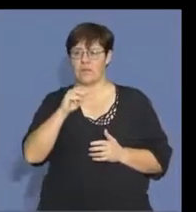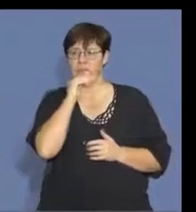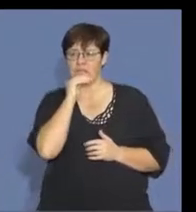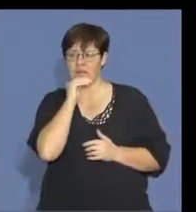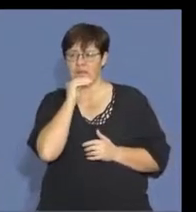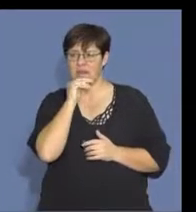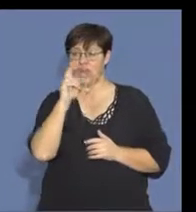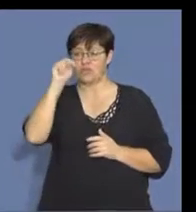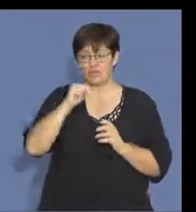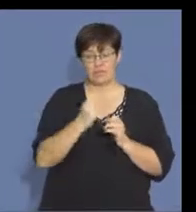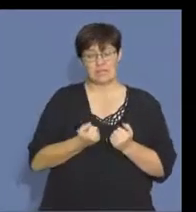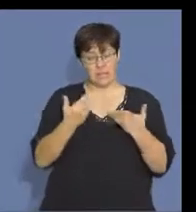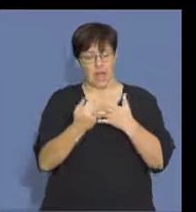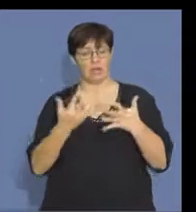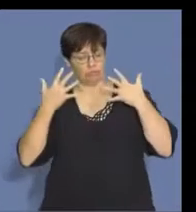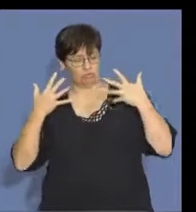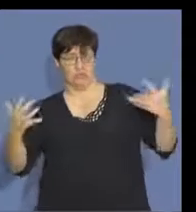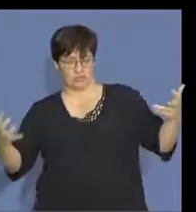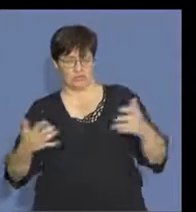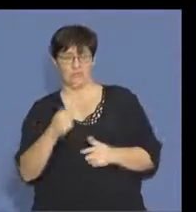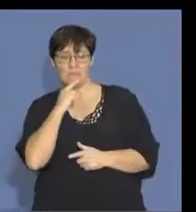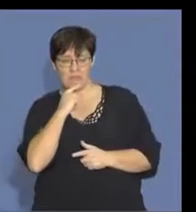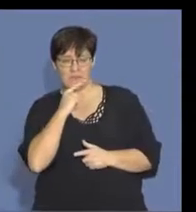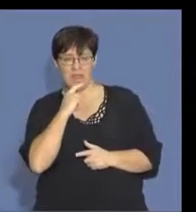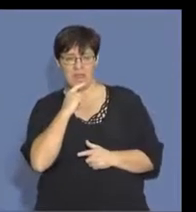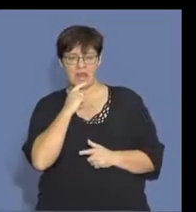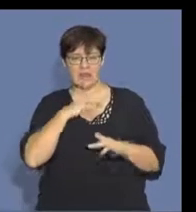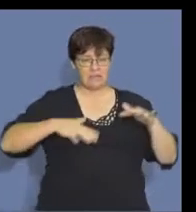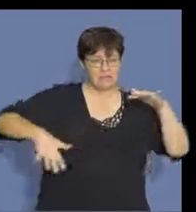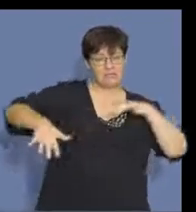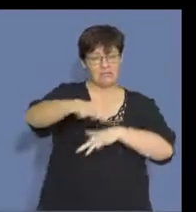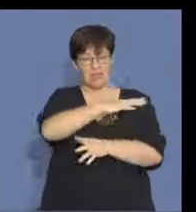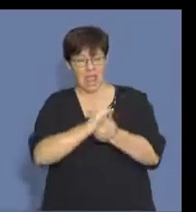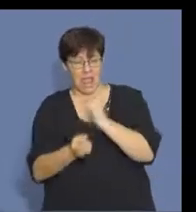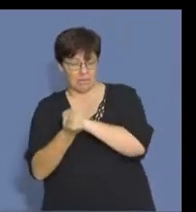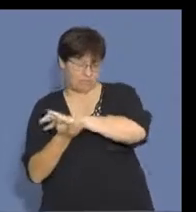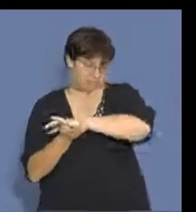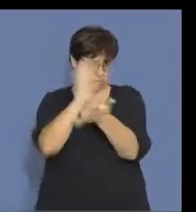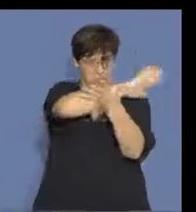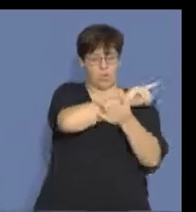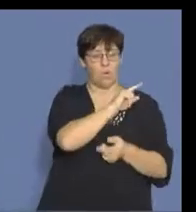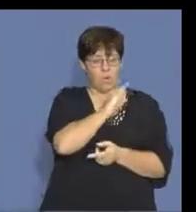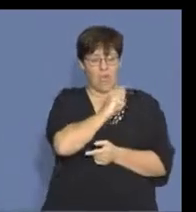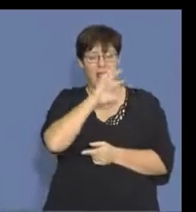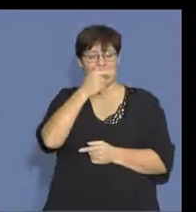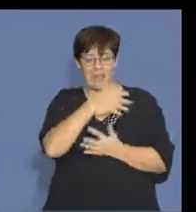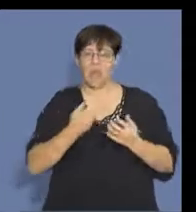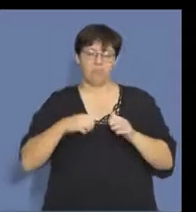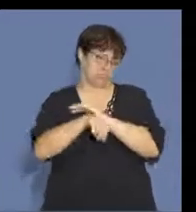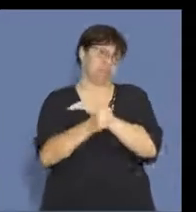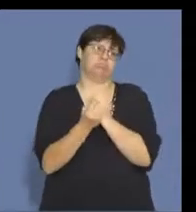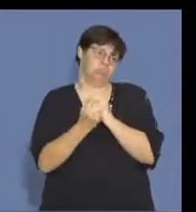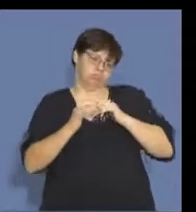waterways, which will result in severe ecological consequences, one of which is a rapid growth of algal